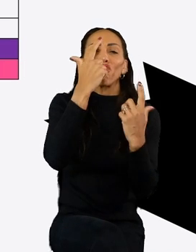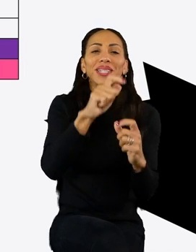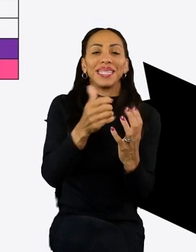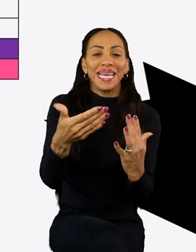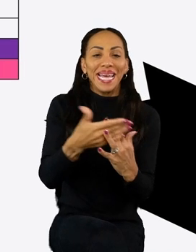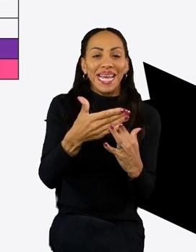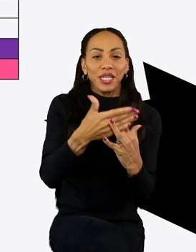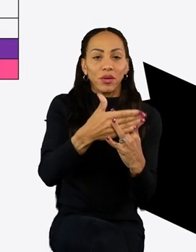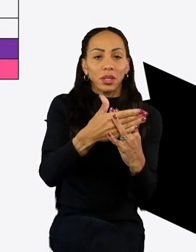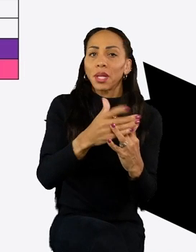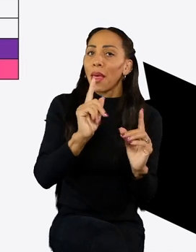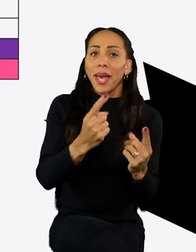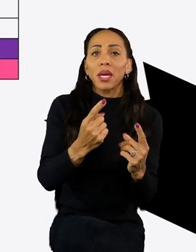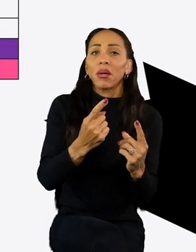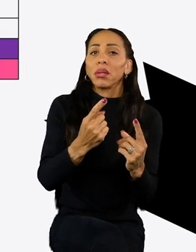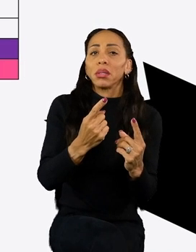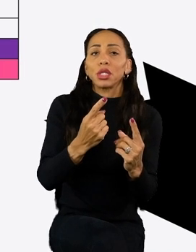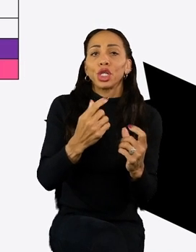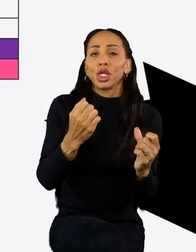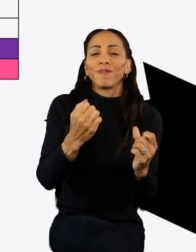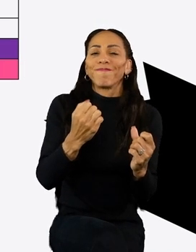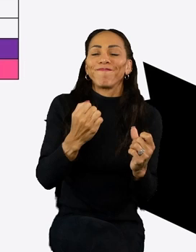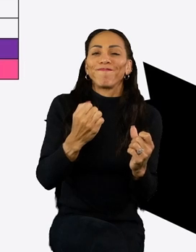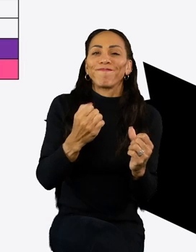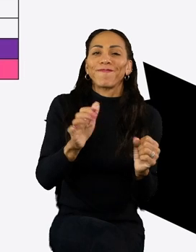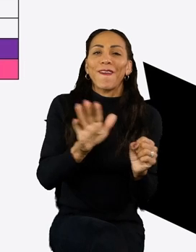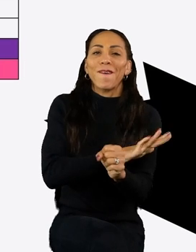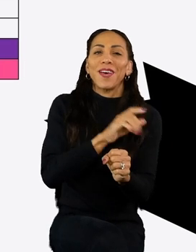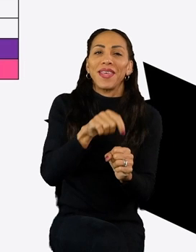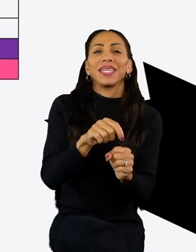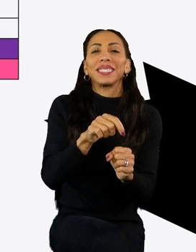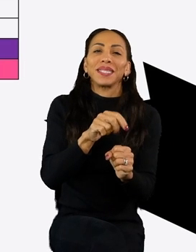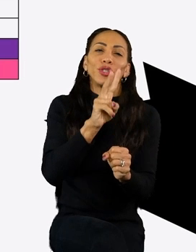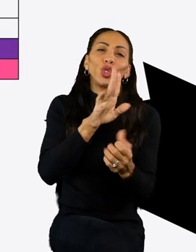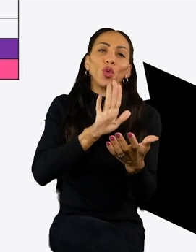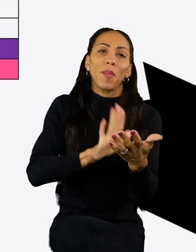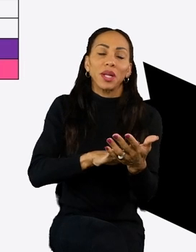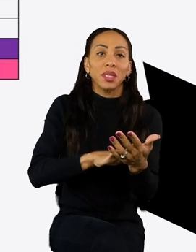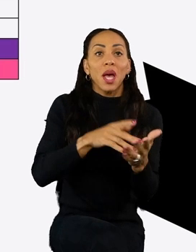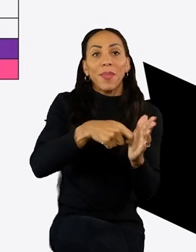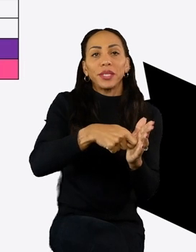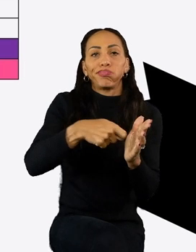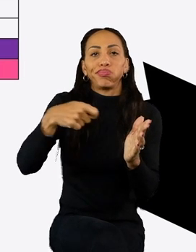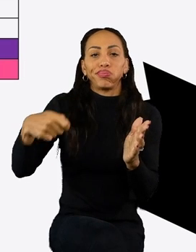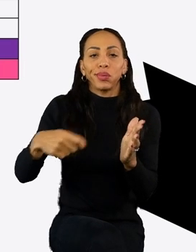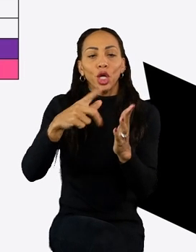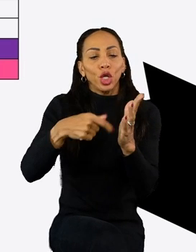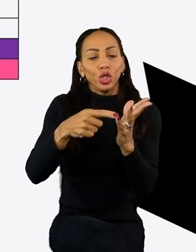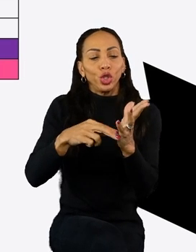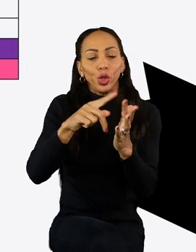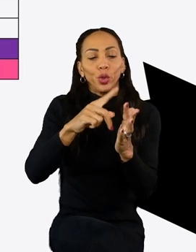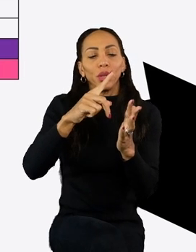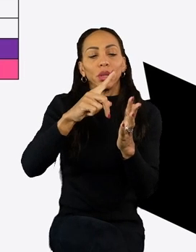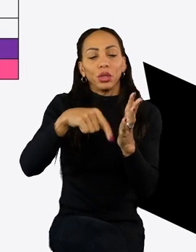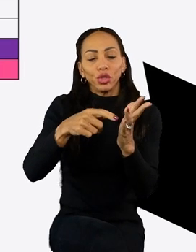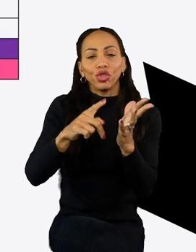interruption, and they couldn't do anything for the past couple of months. And that's now going to be moving into June, July, perhaps even